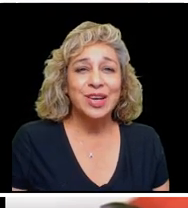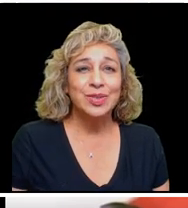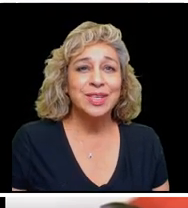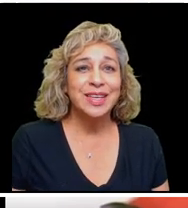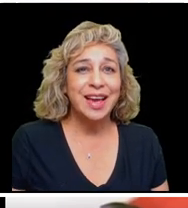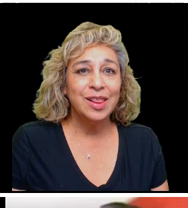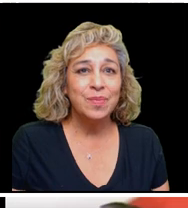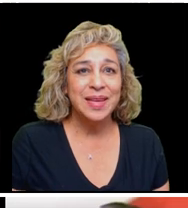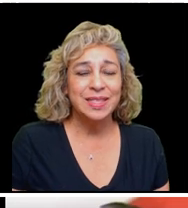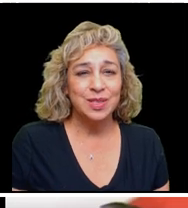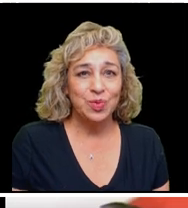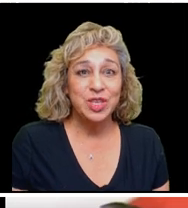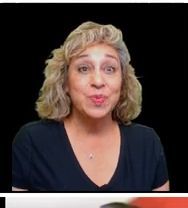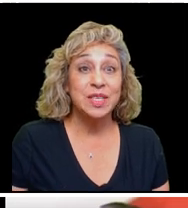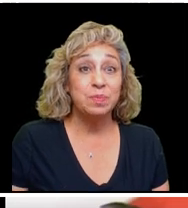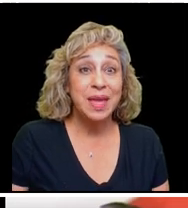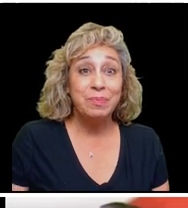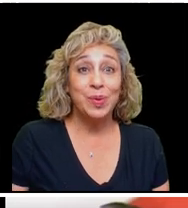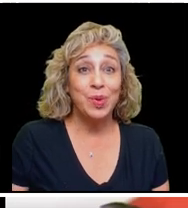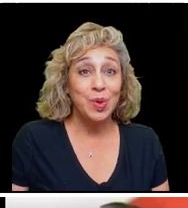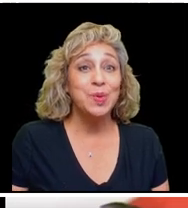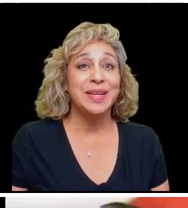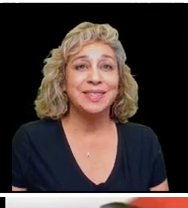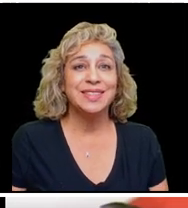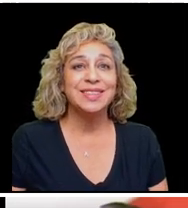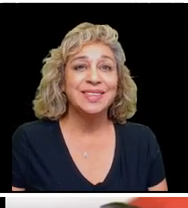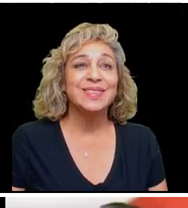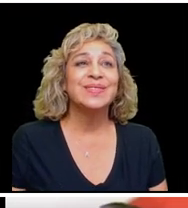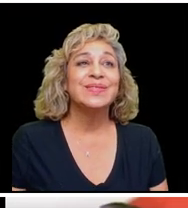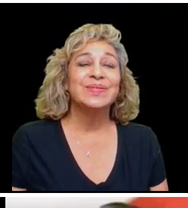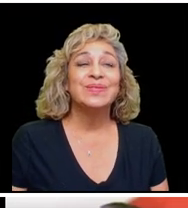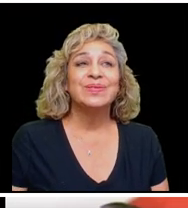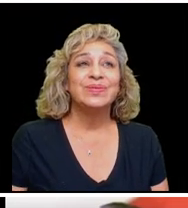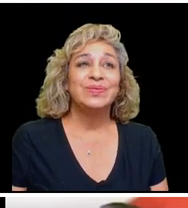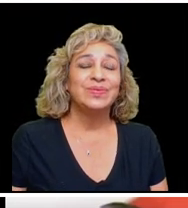8,000 elements which means people units